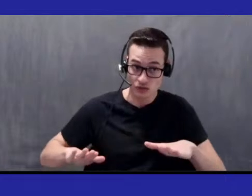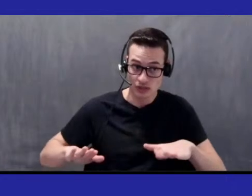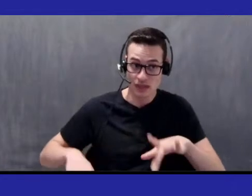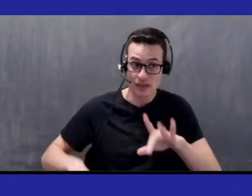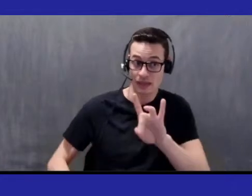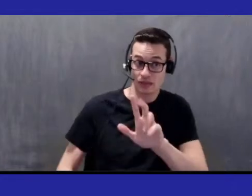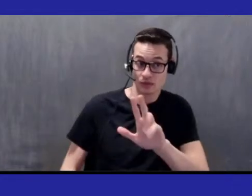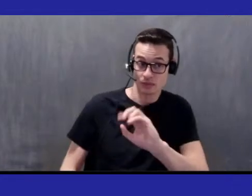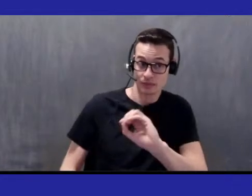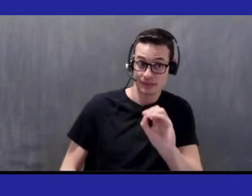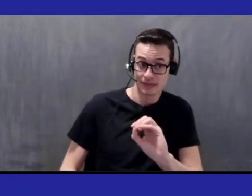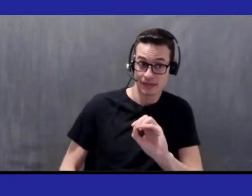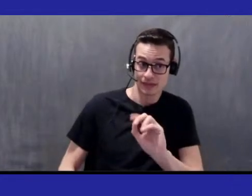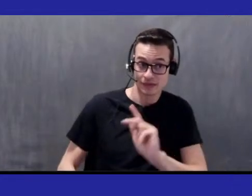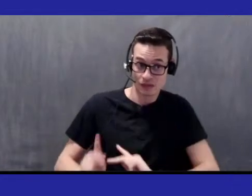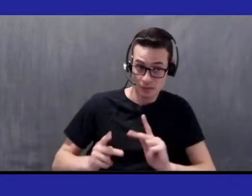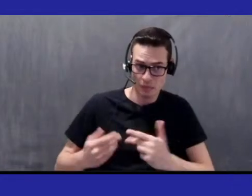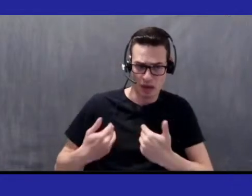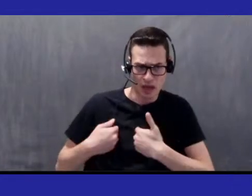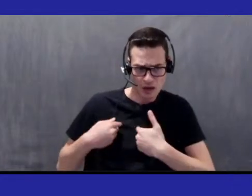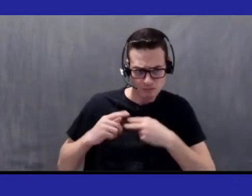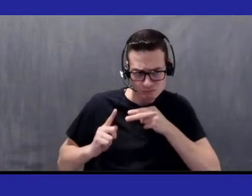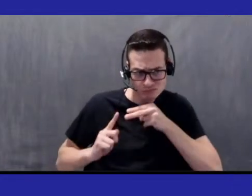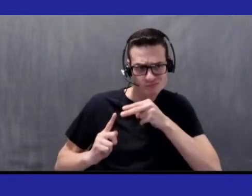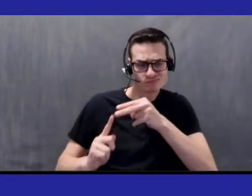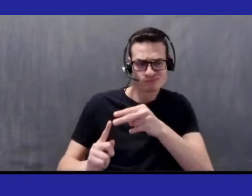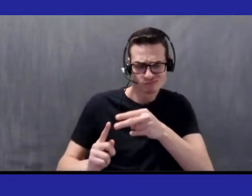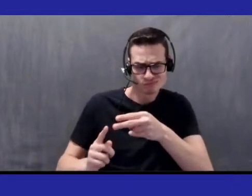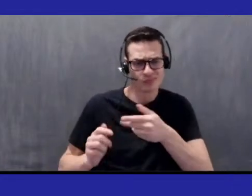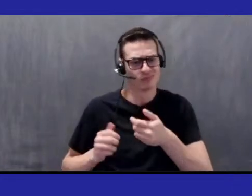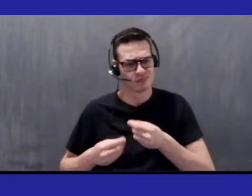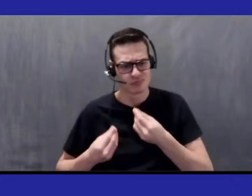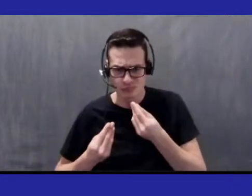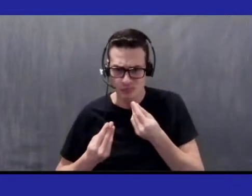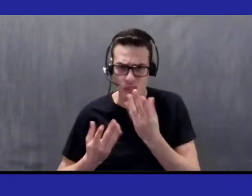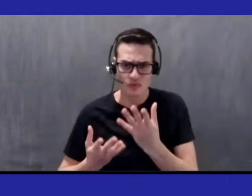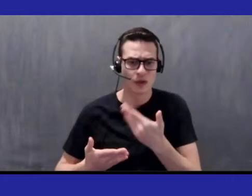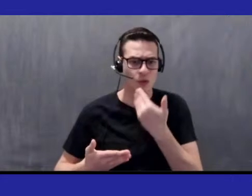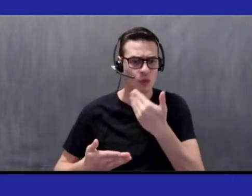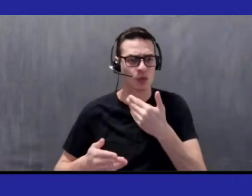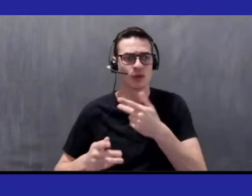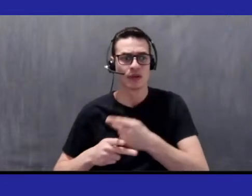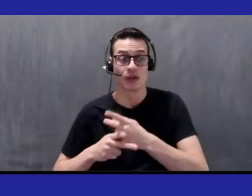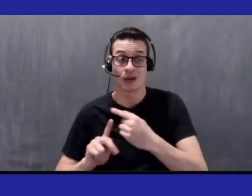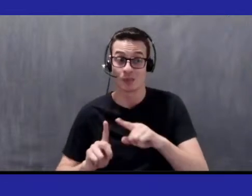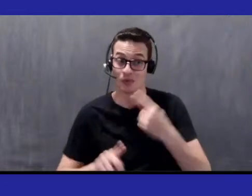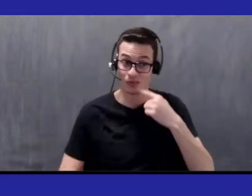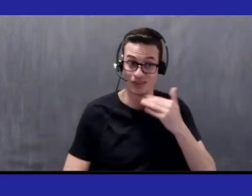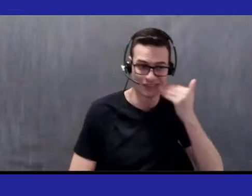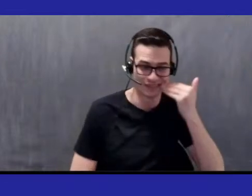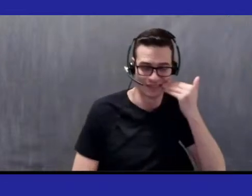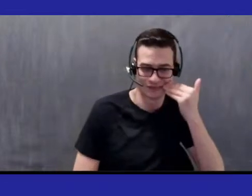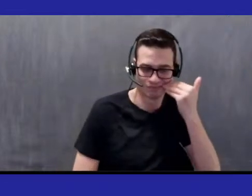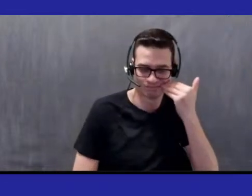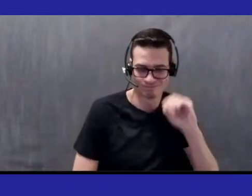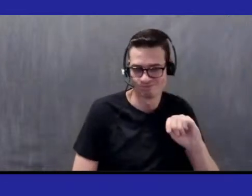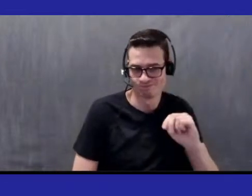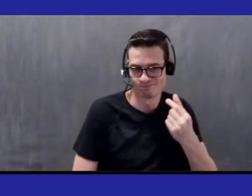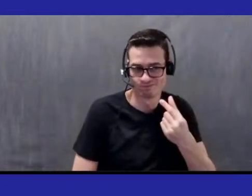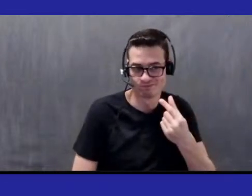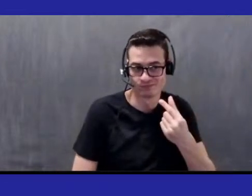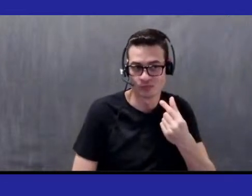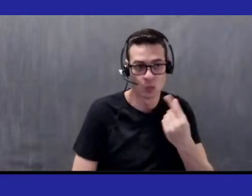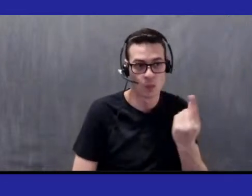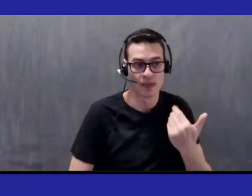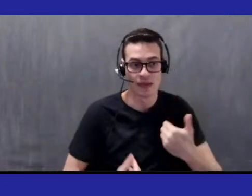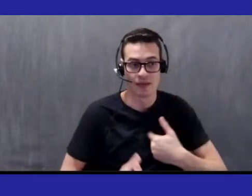but then when you look at the adult services for sickle cell, we have only 2 comprehensive adult sickle cell centers